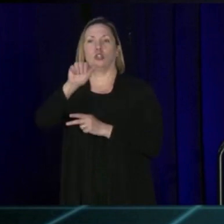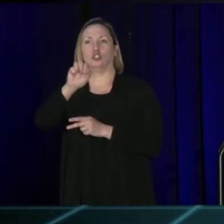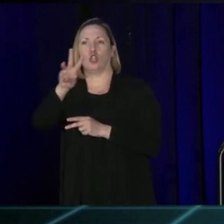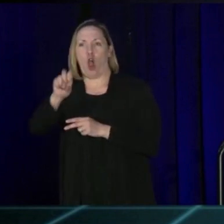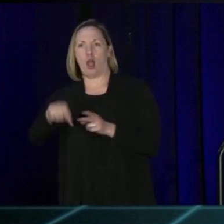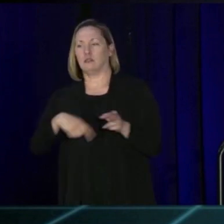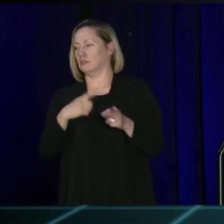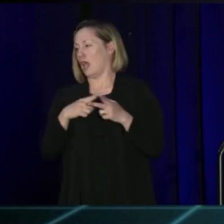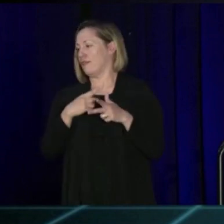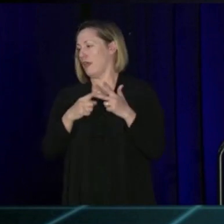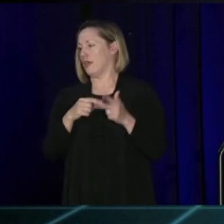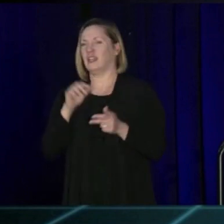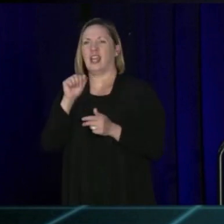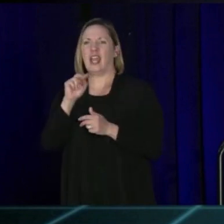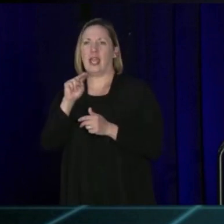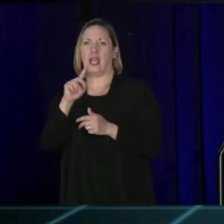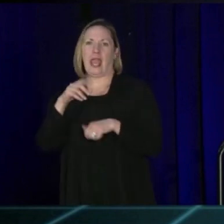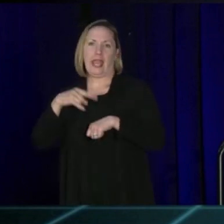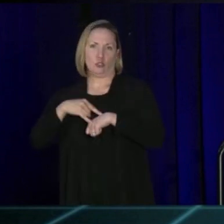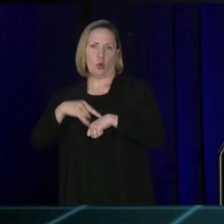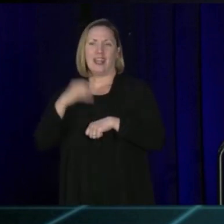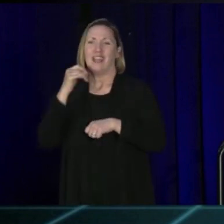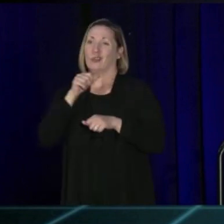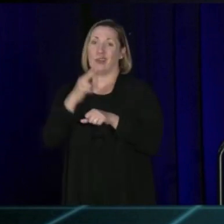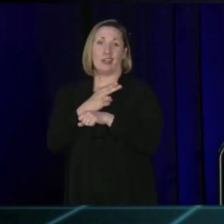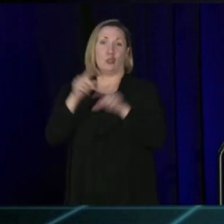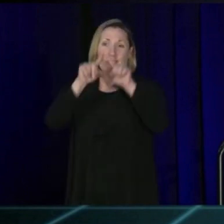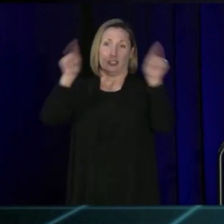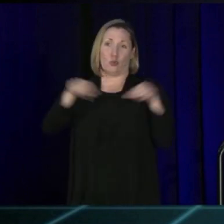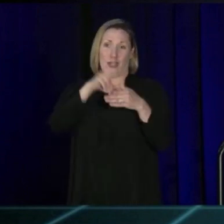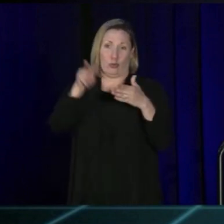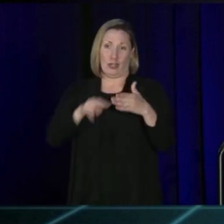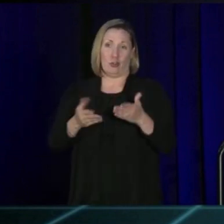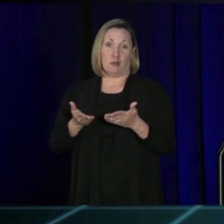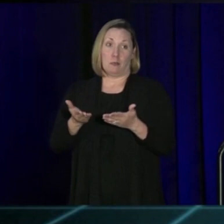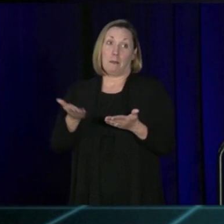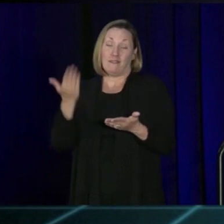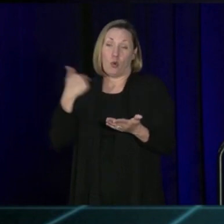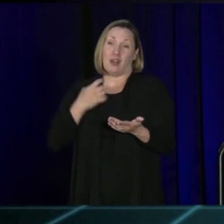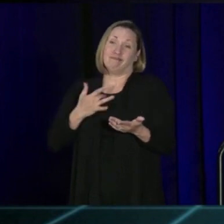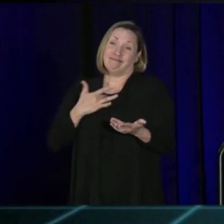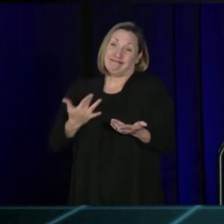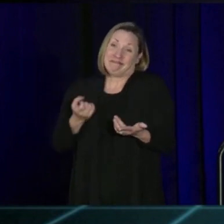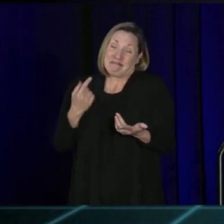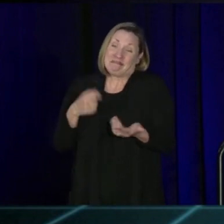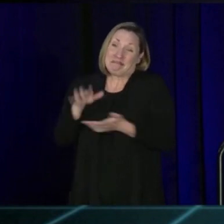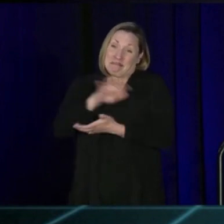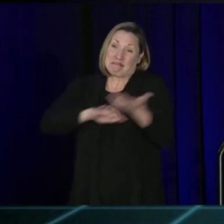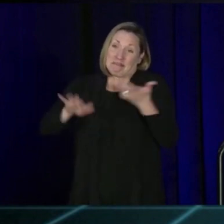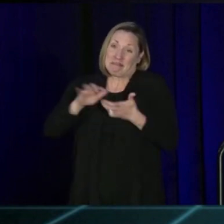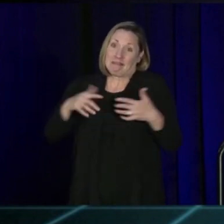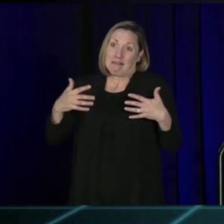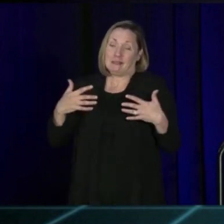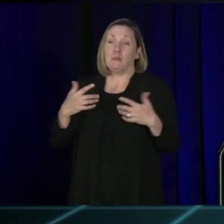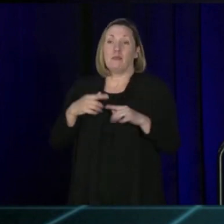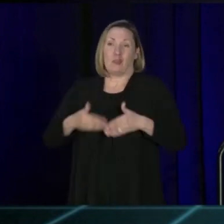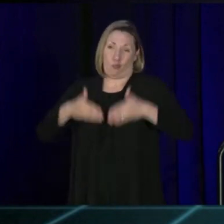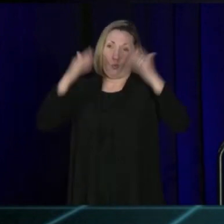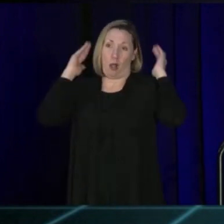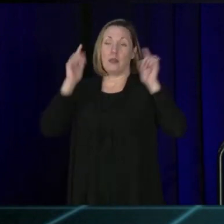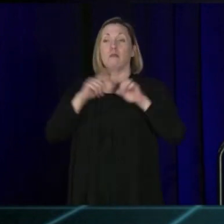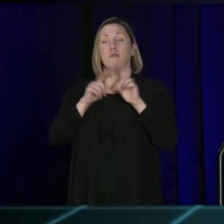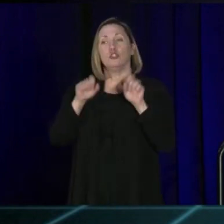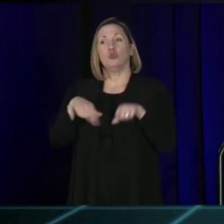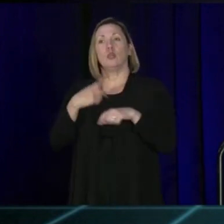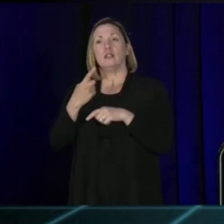you haven't used screen reader before, it can be quite intimidating and confusing. So there is this really good video series on YouTube by Rob Dodson that